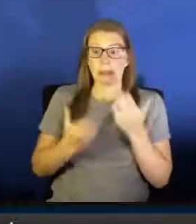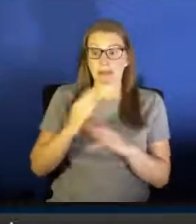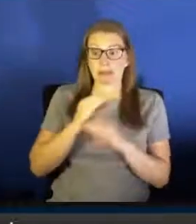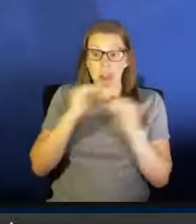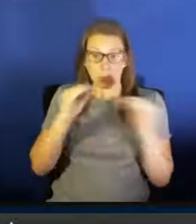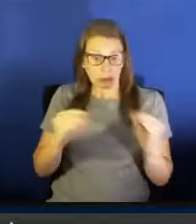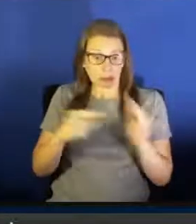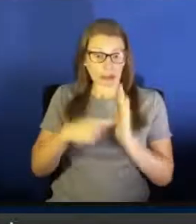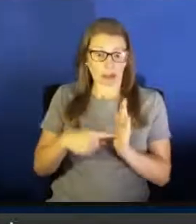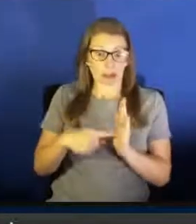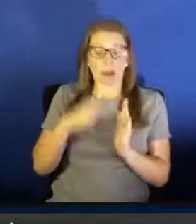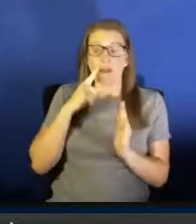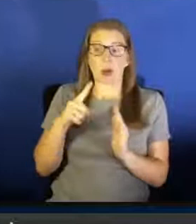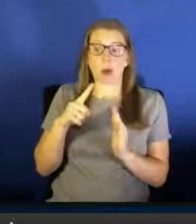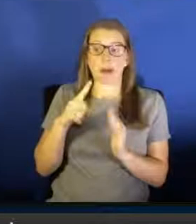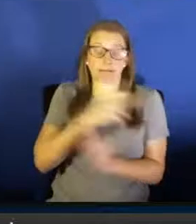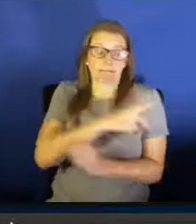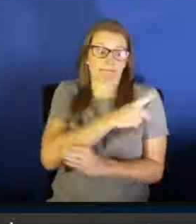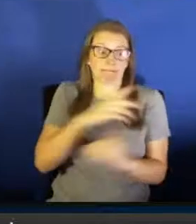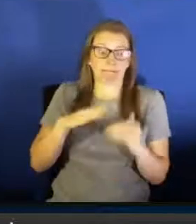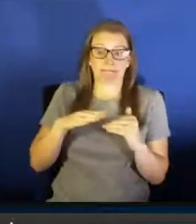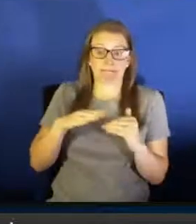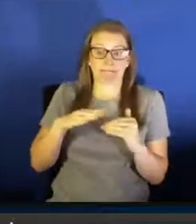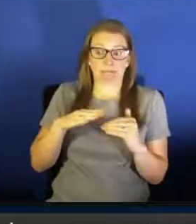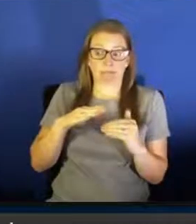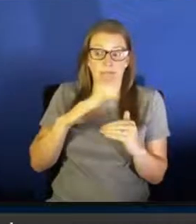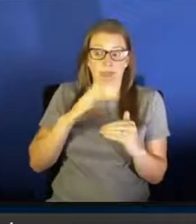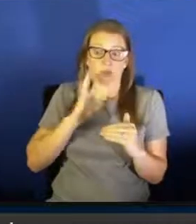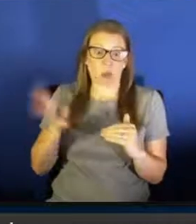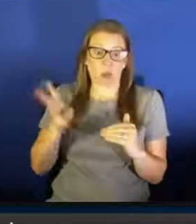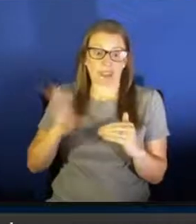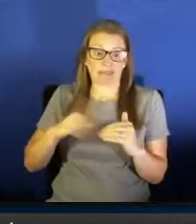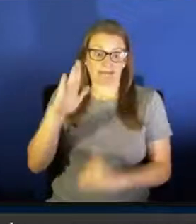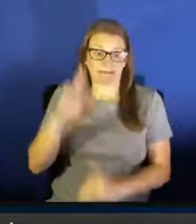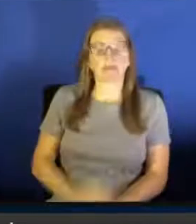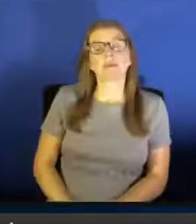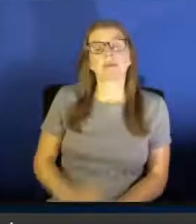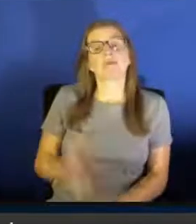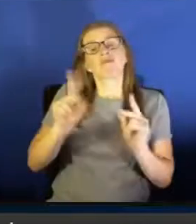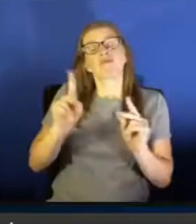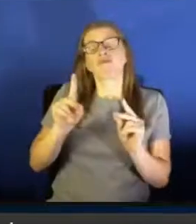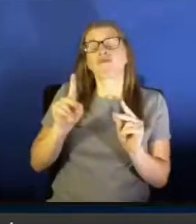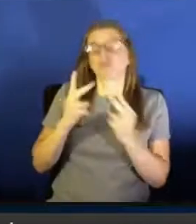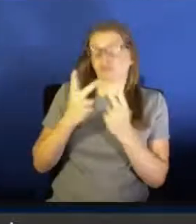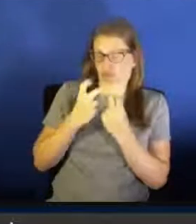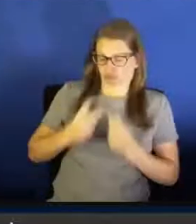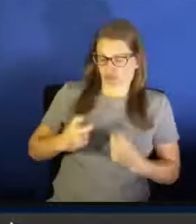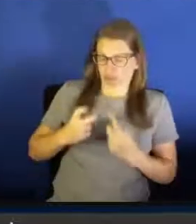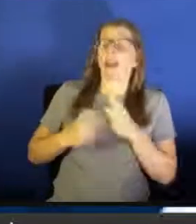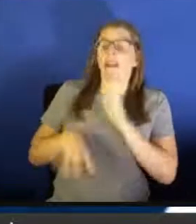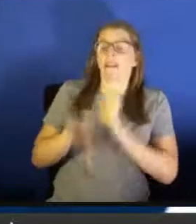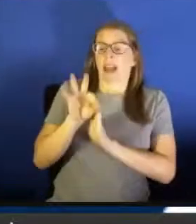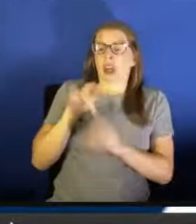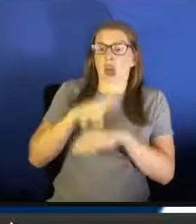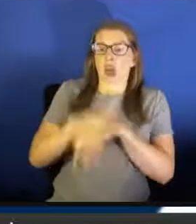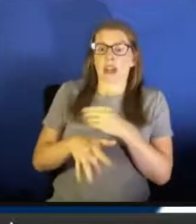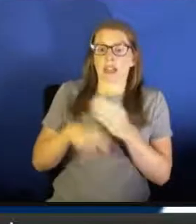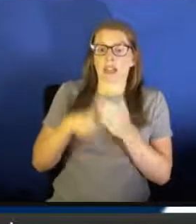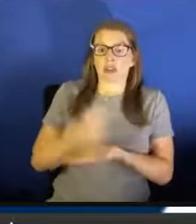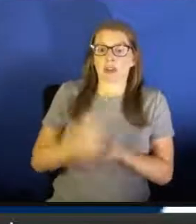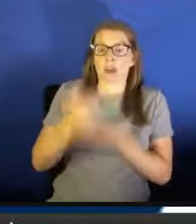age of 40. So what should people look out for so that they can seek that early treatment? Well,